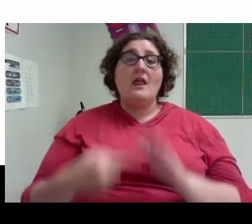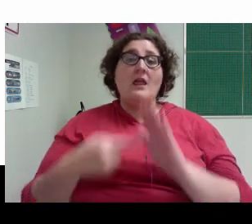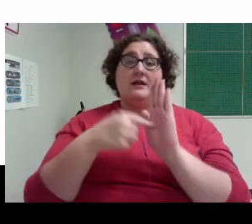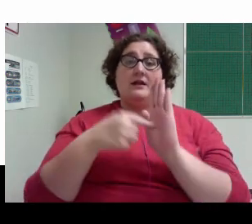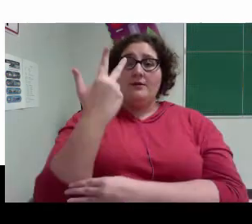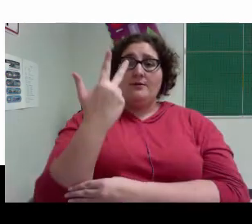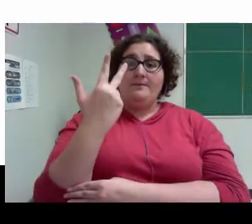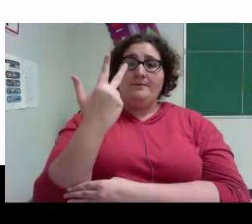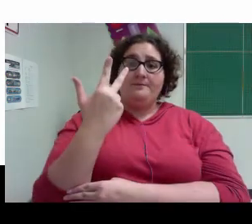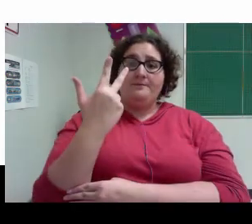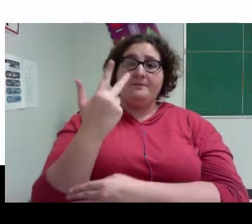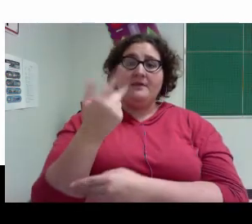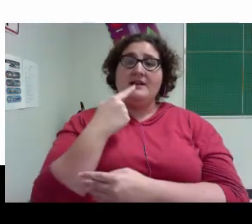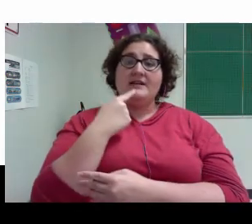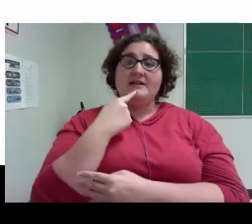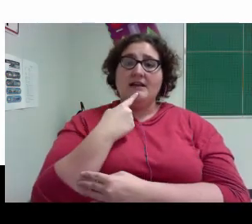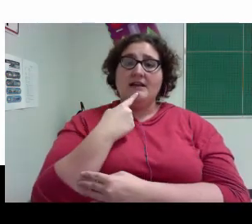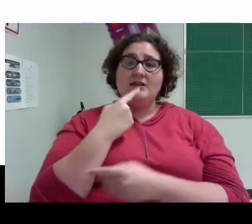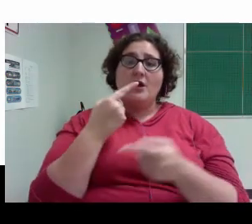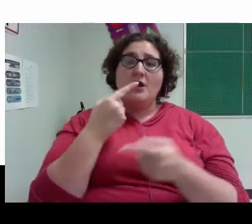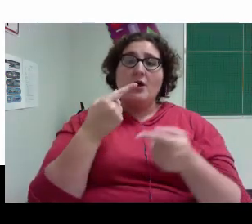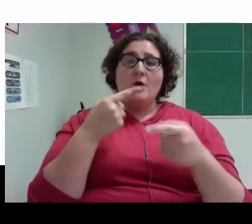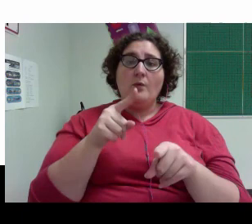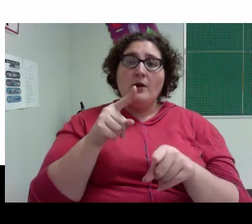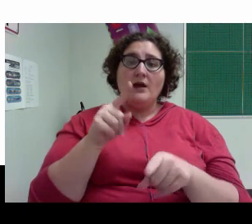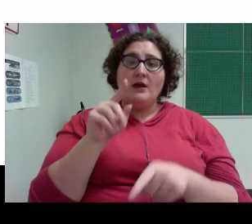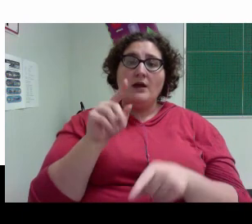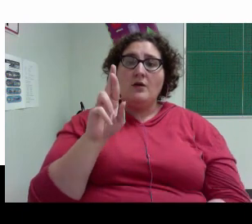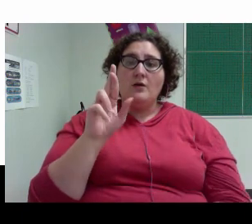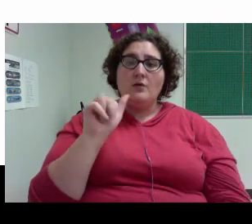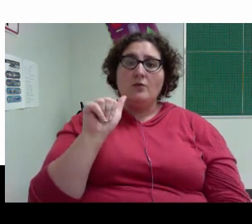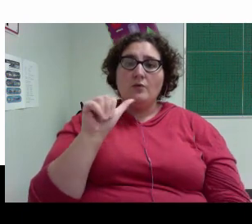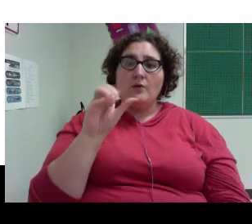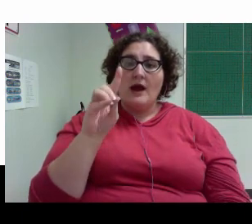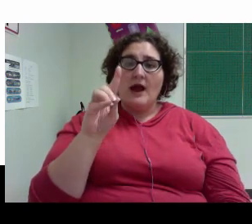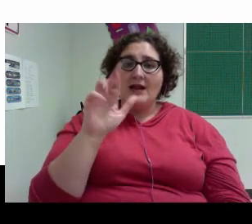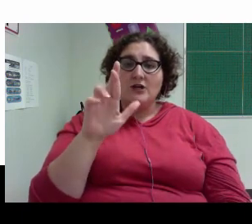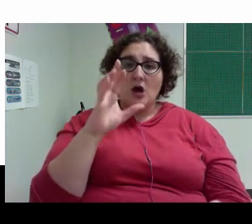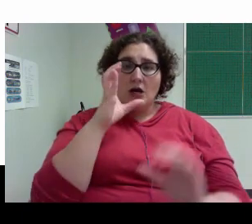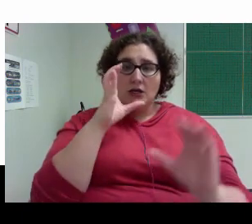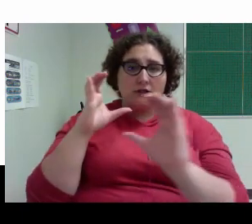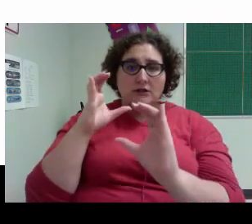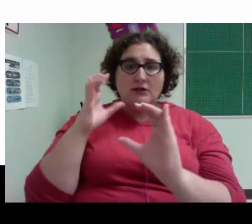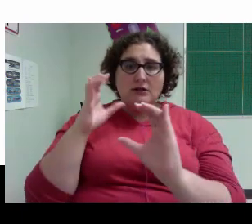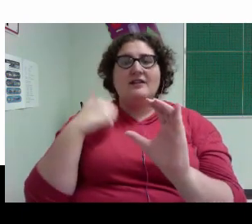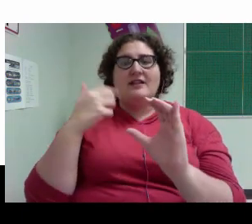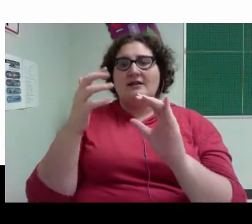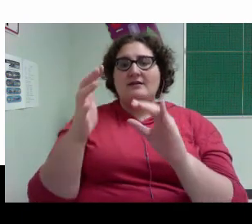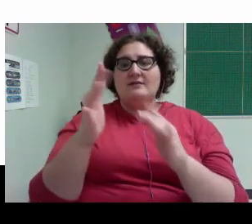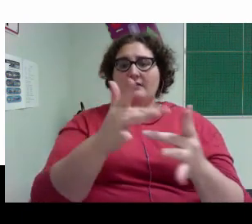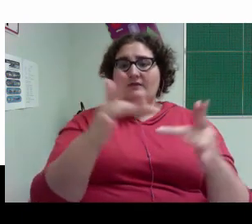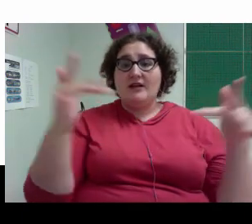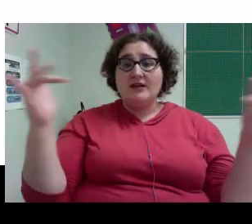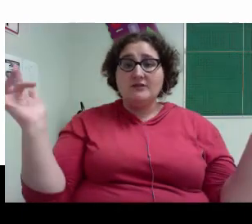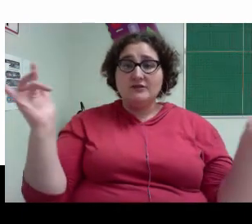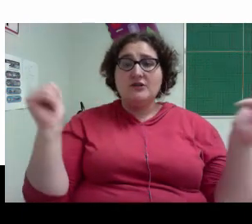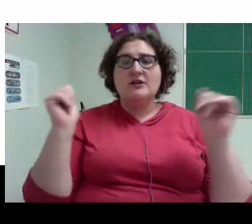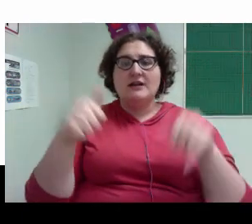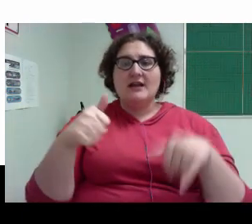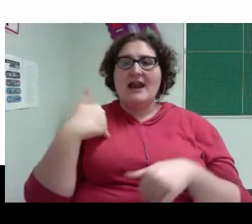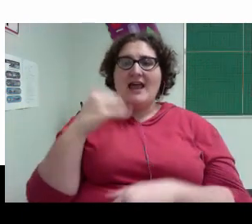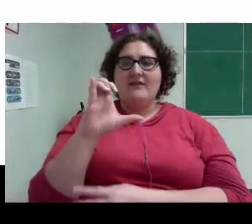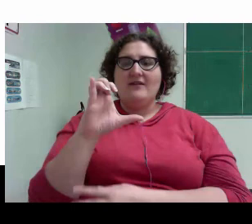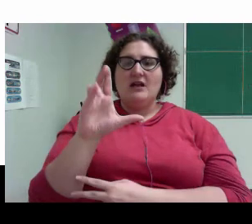Okay, example 3 says when a radar tracks an object, the reflection signals off the ground can result